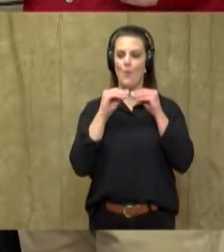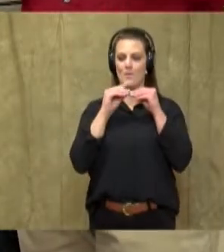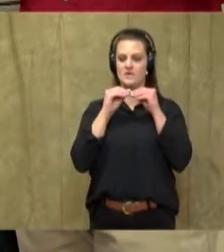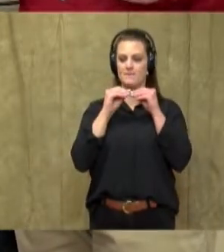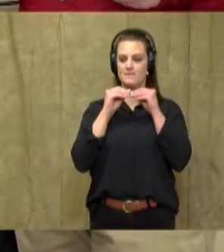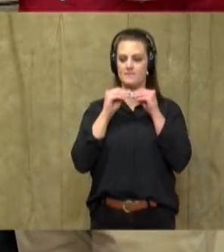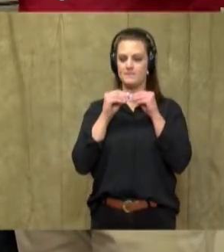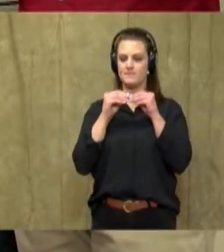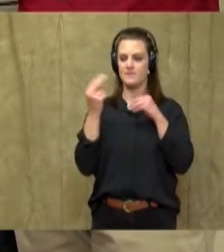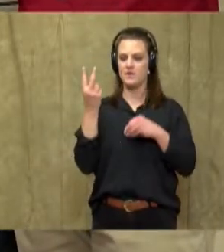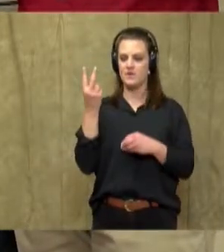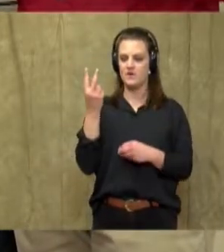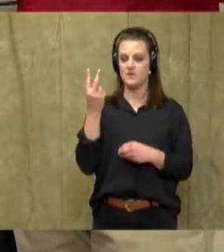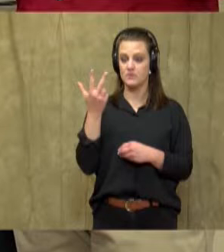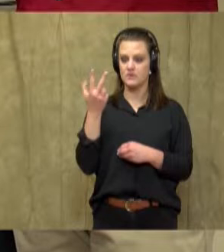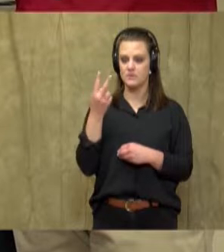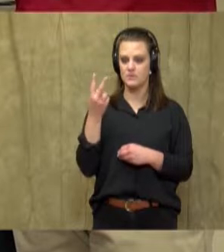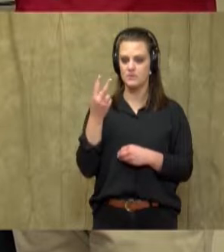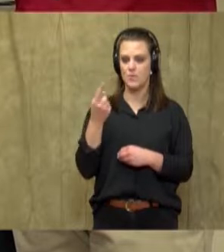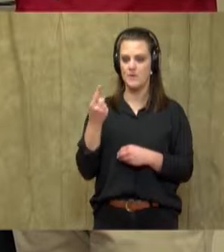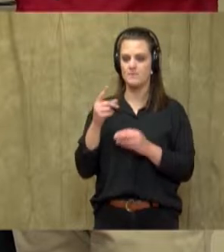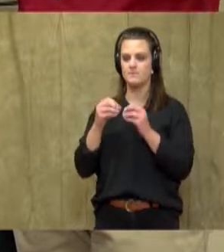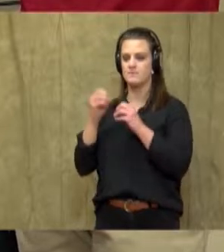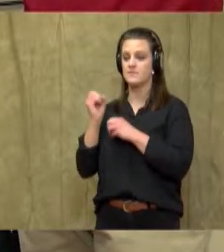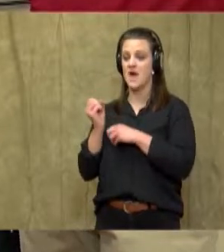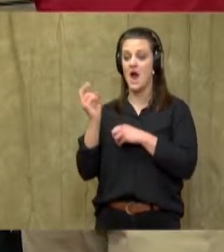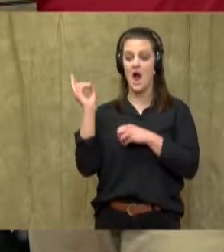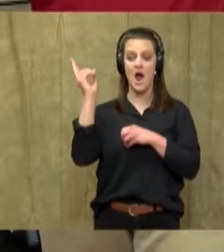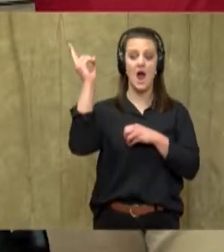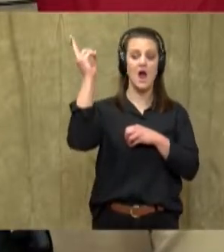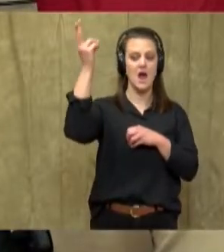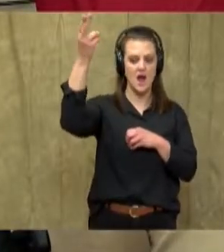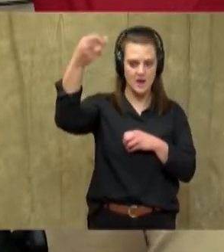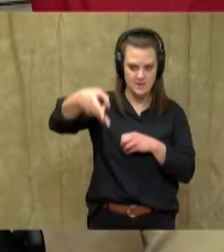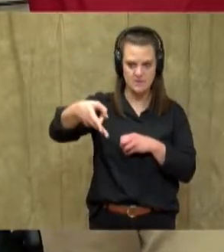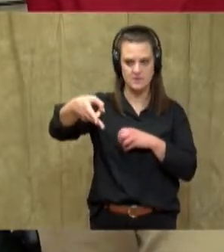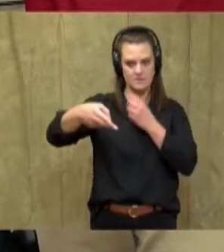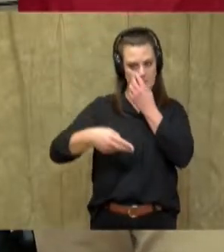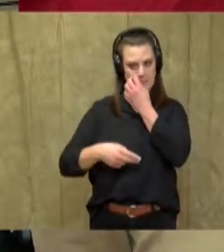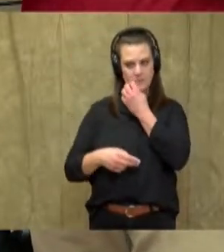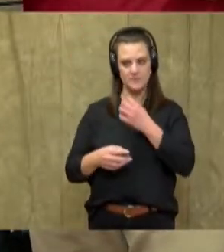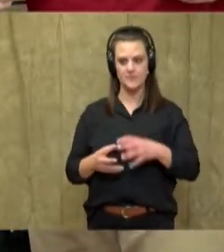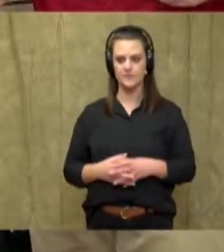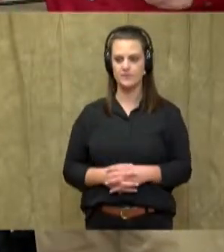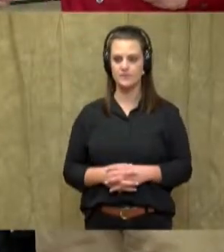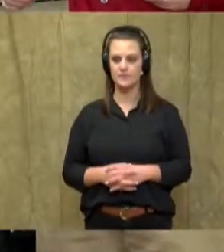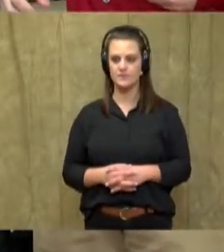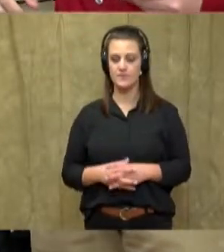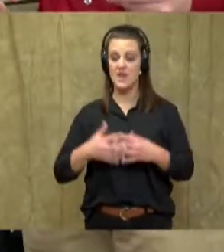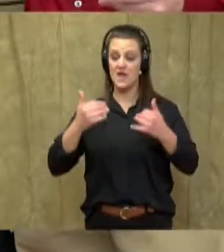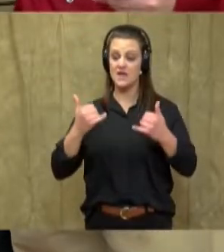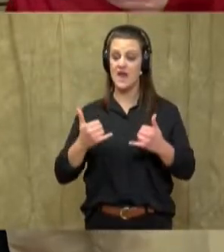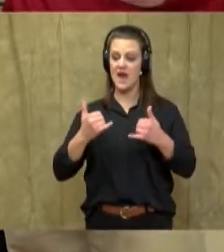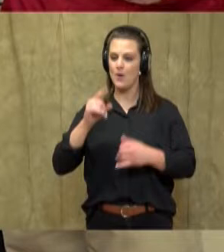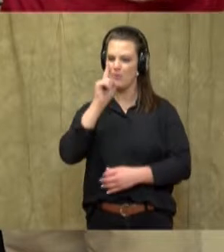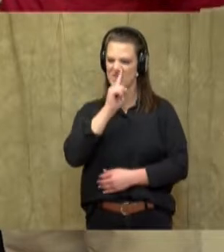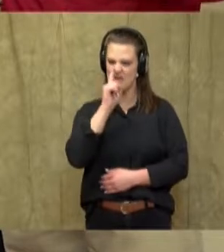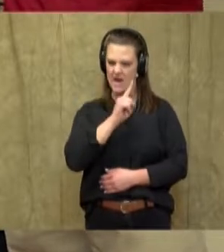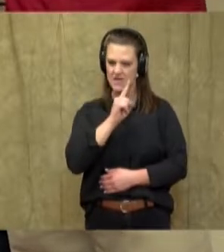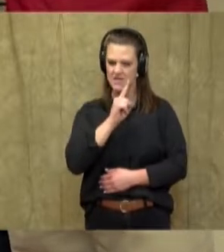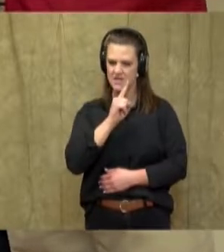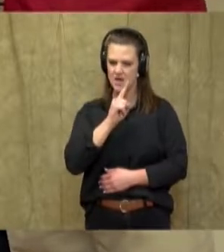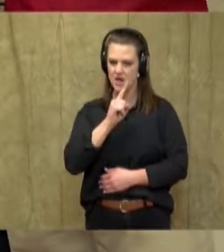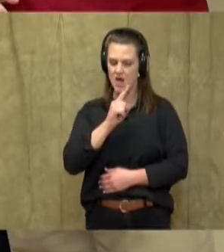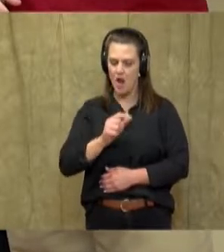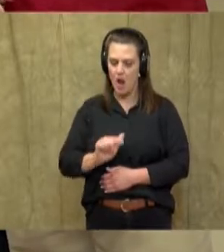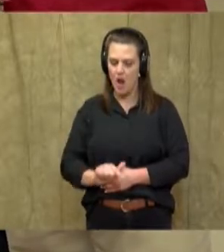with me. 3, 2, 1, high! And now let's pretend we need to